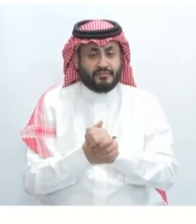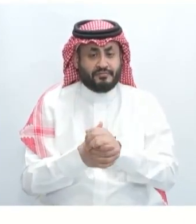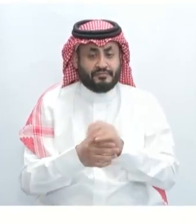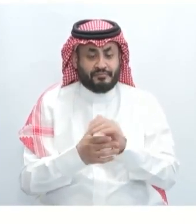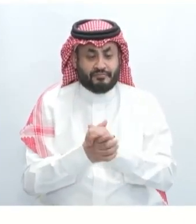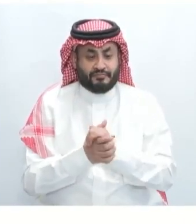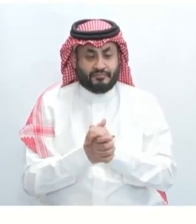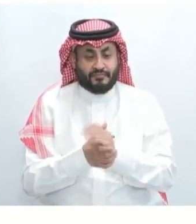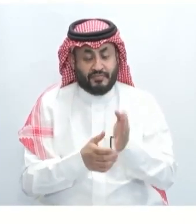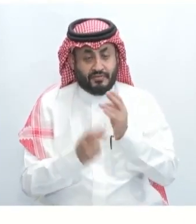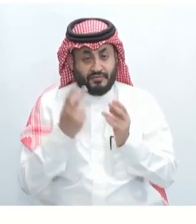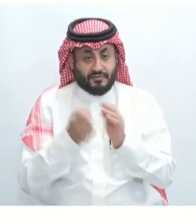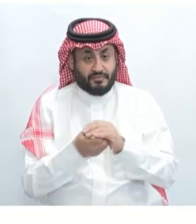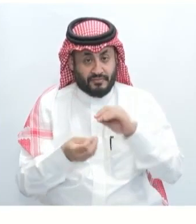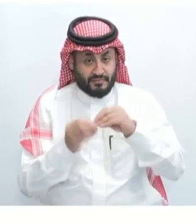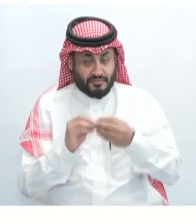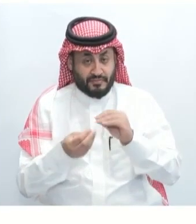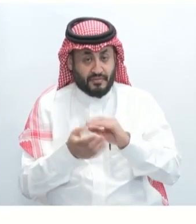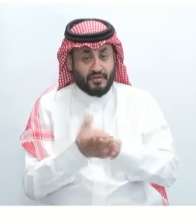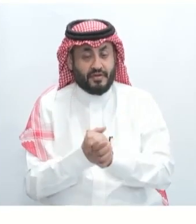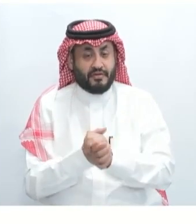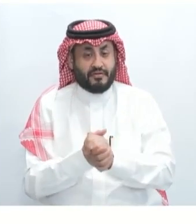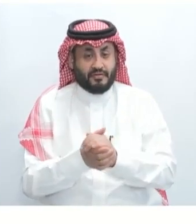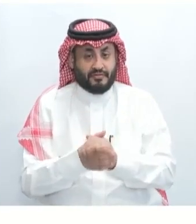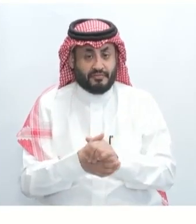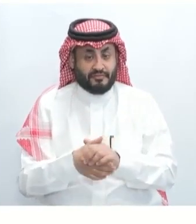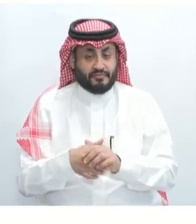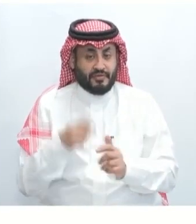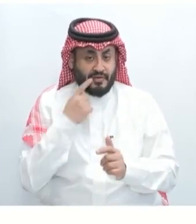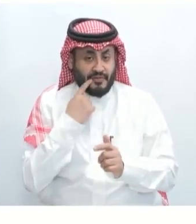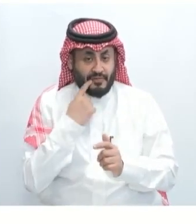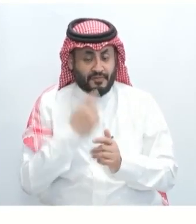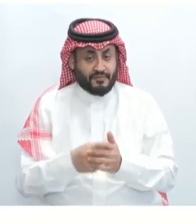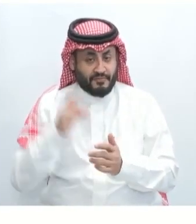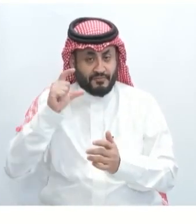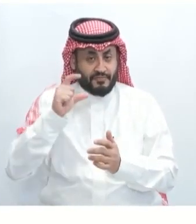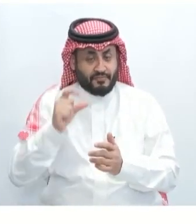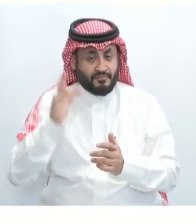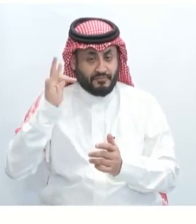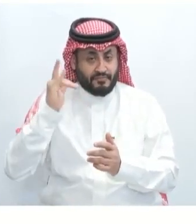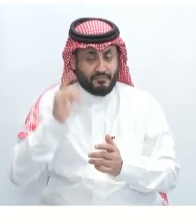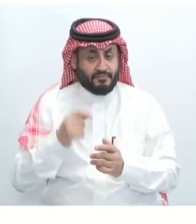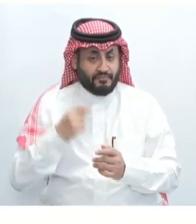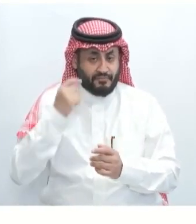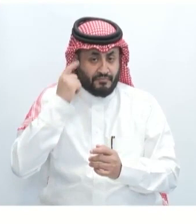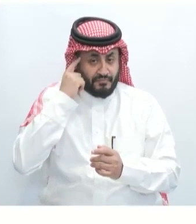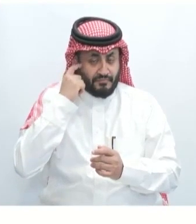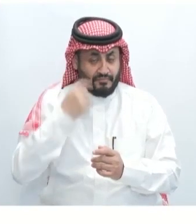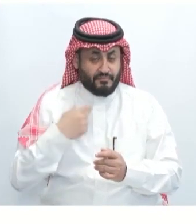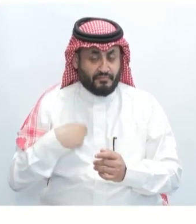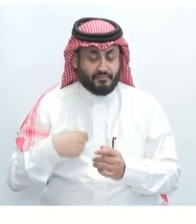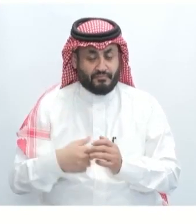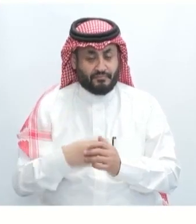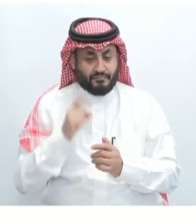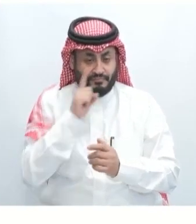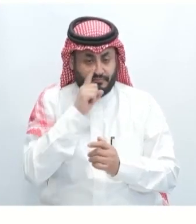questions. Identify main colors, red, blue, green, black, white, yellow.